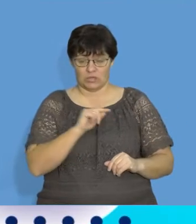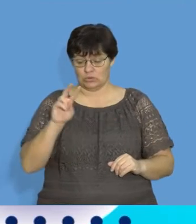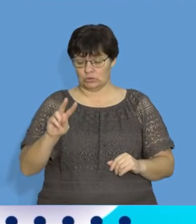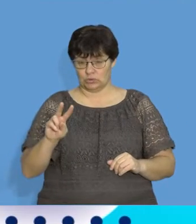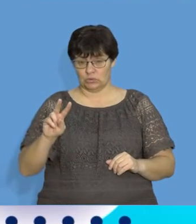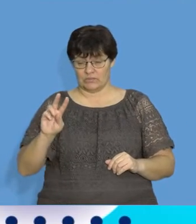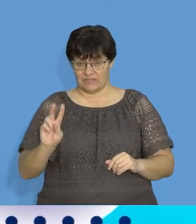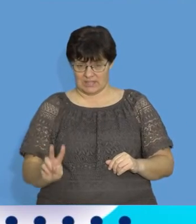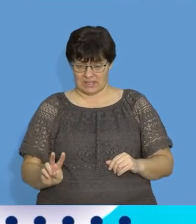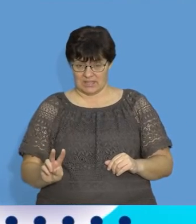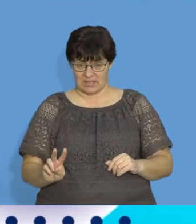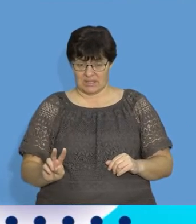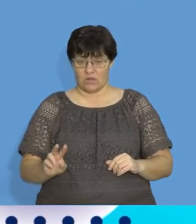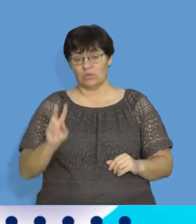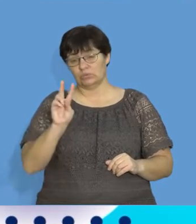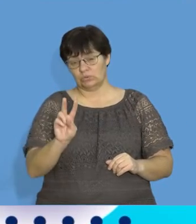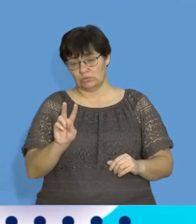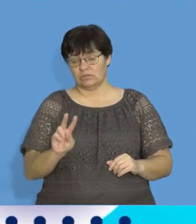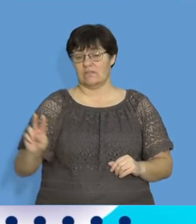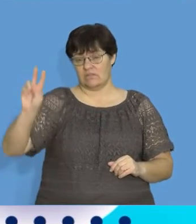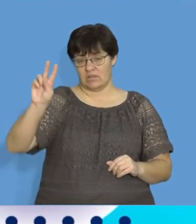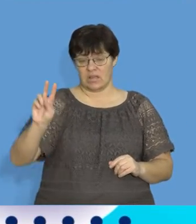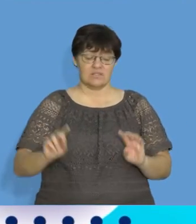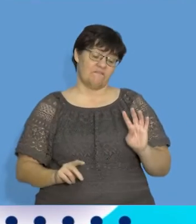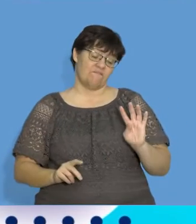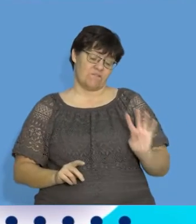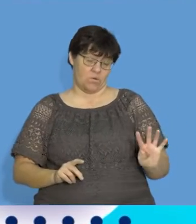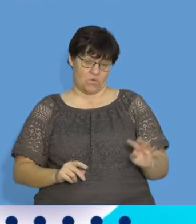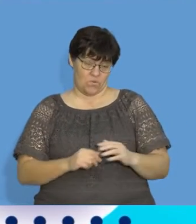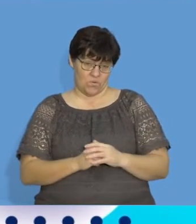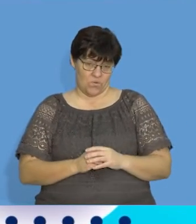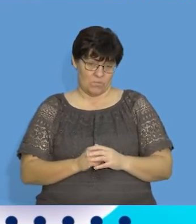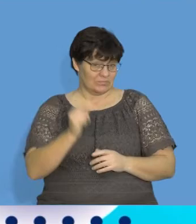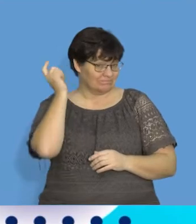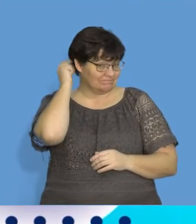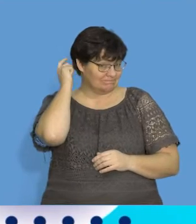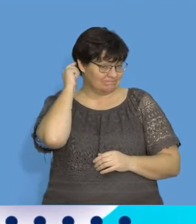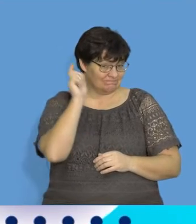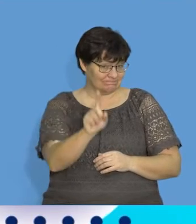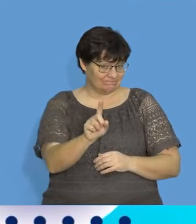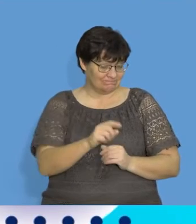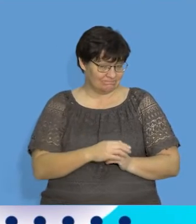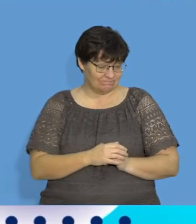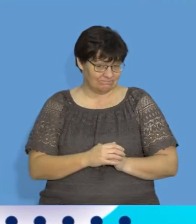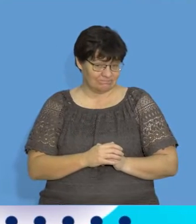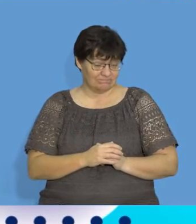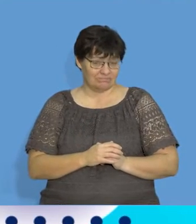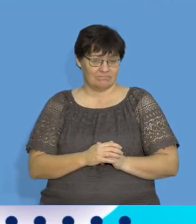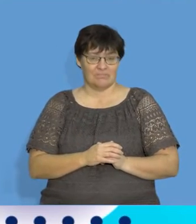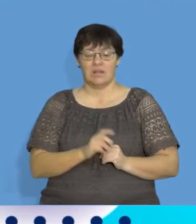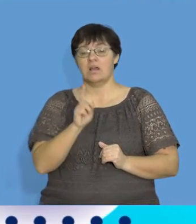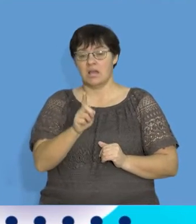2v, 2 squared is 4. So we've got to keep that in mind, which means for